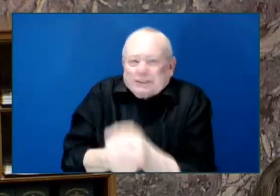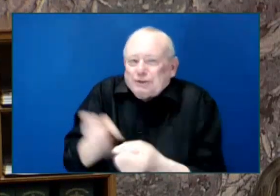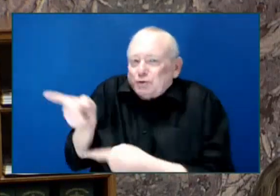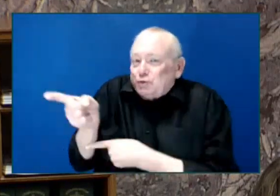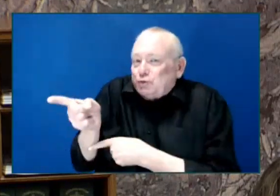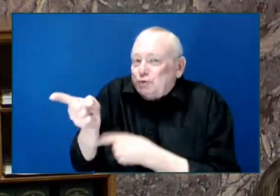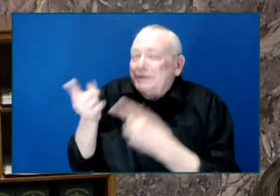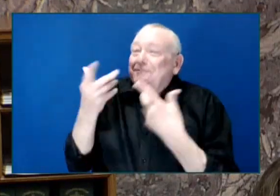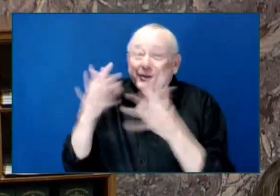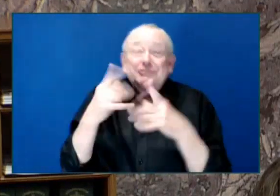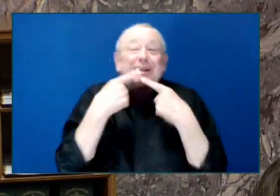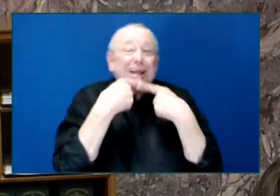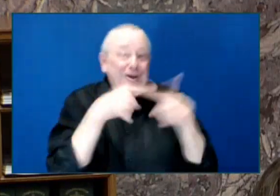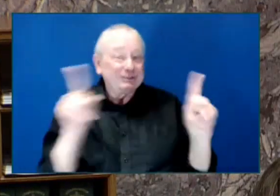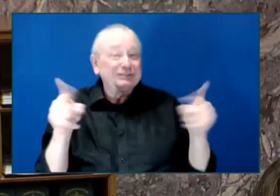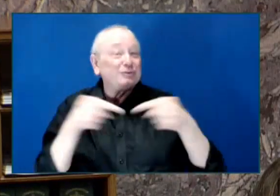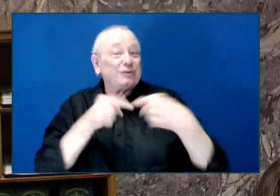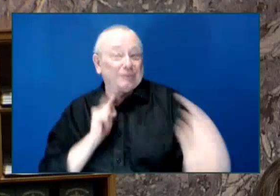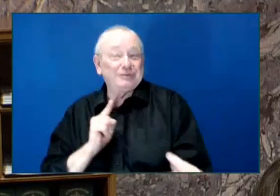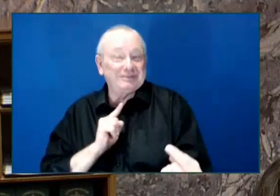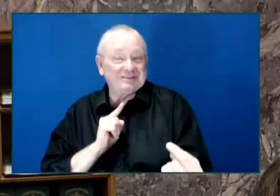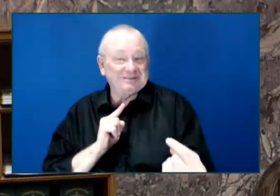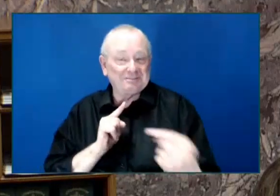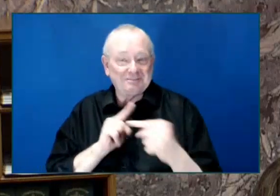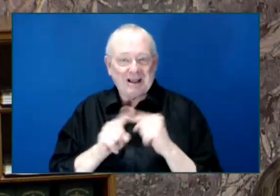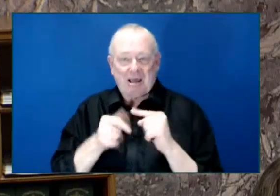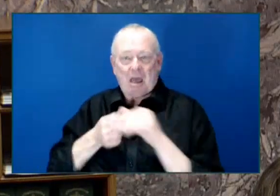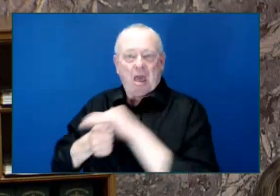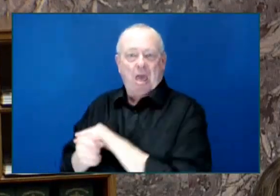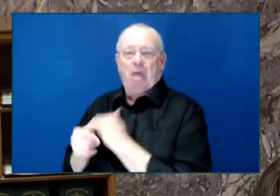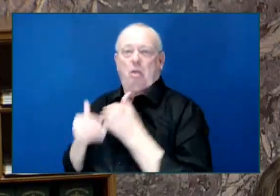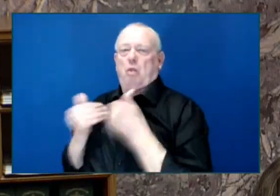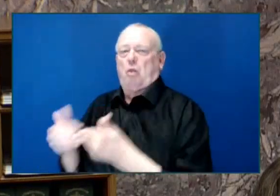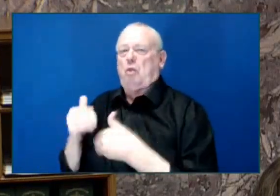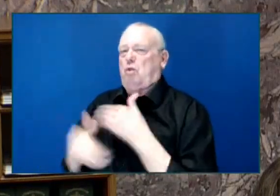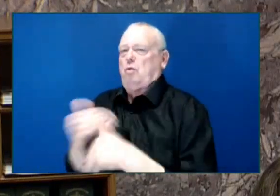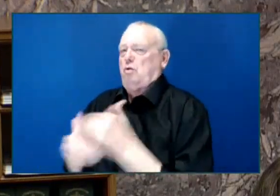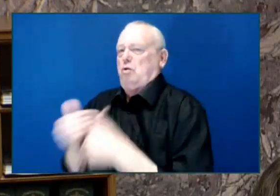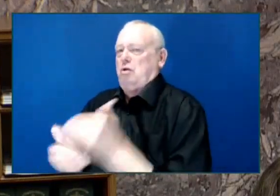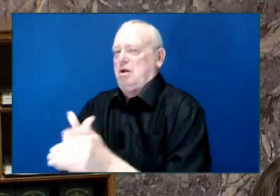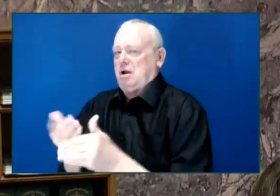model only to forge ahead with that model when the political heat had died down?